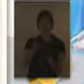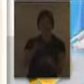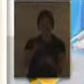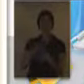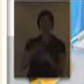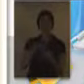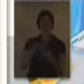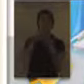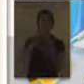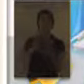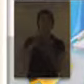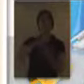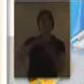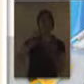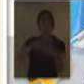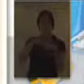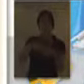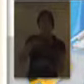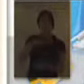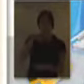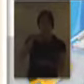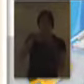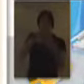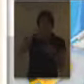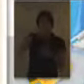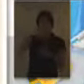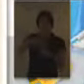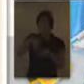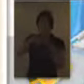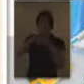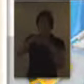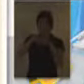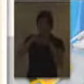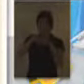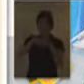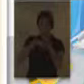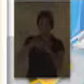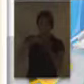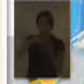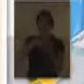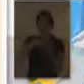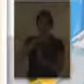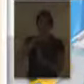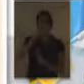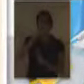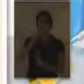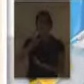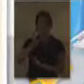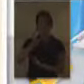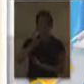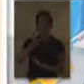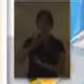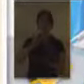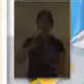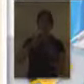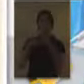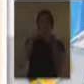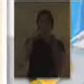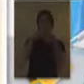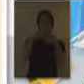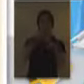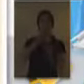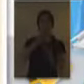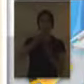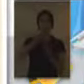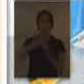modules. Those are the system itself, which is the core of the DAI system.